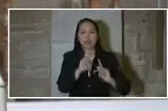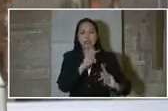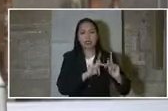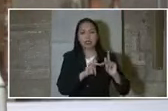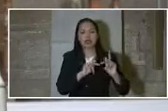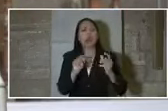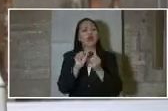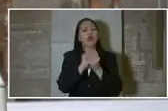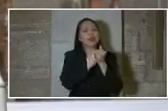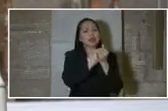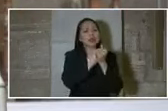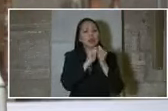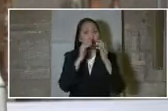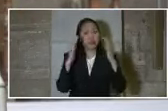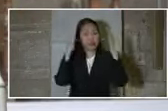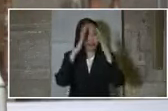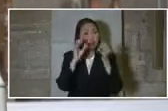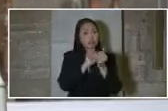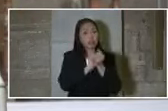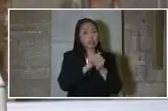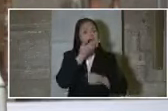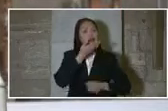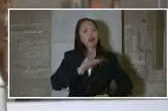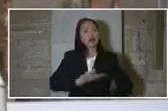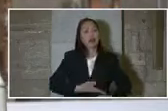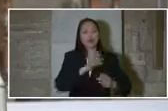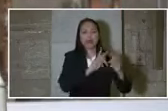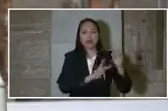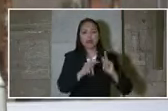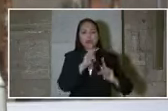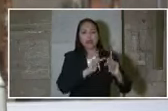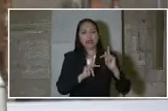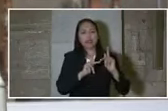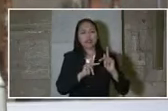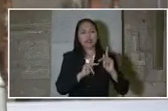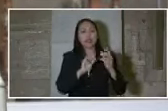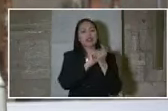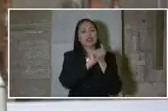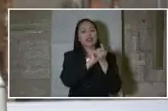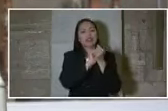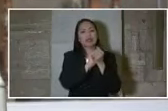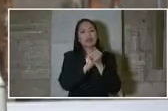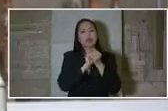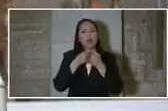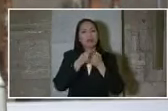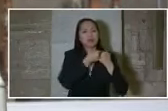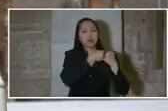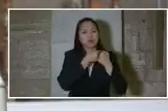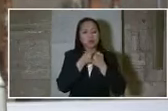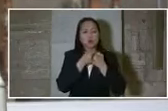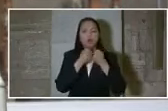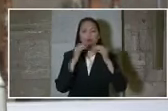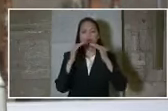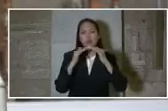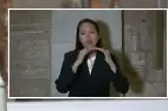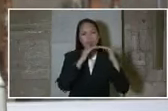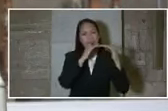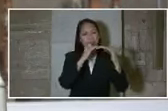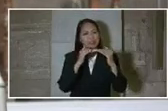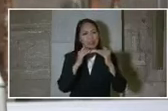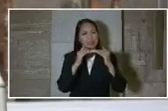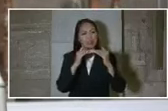are hungry, with those who are fighting for justice.